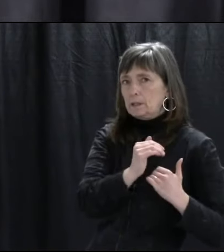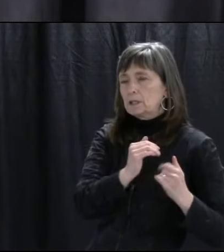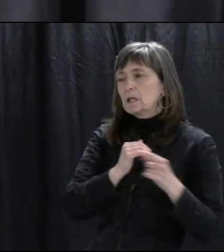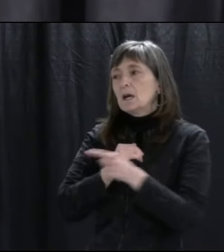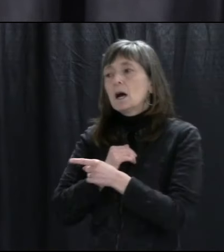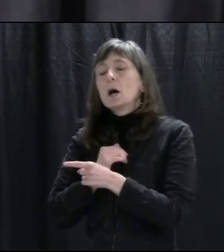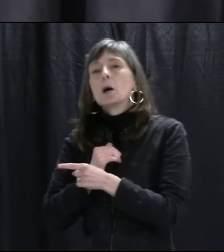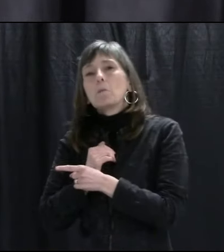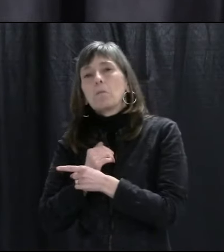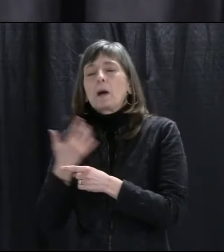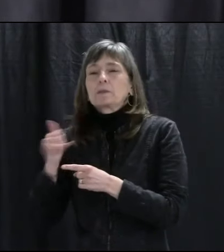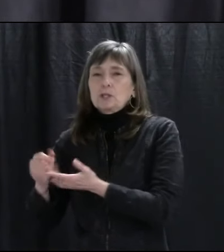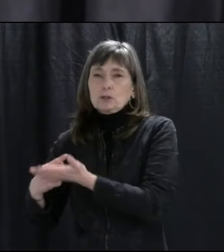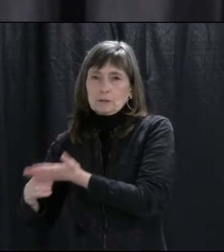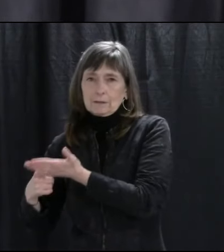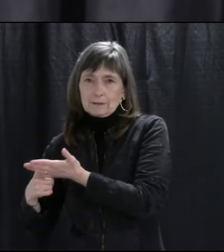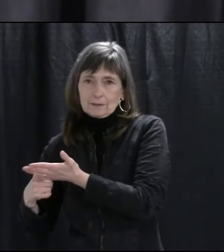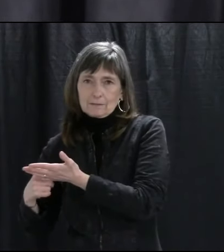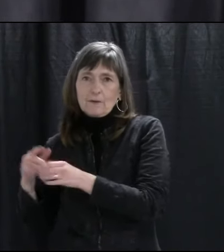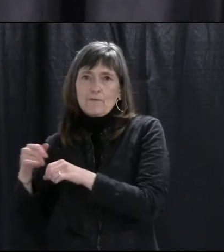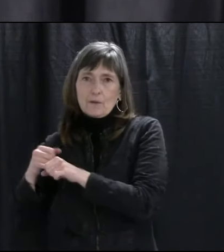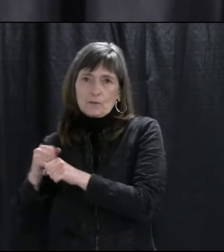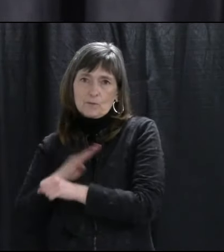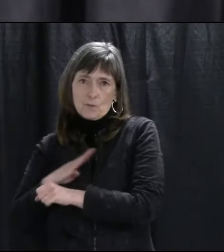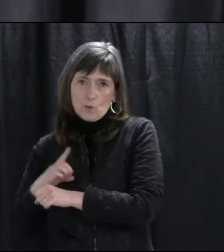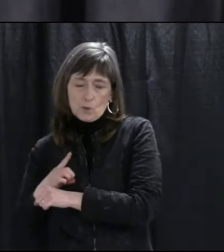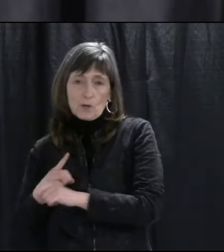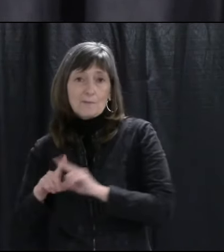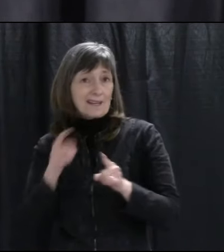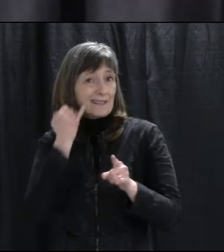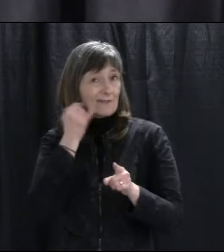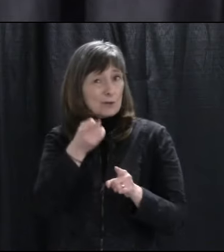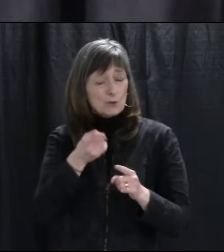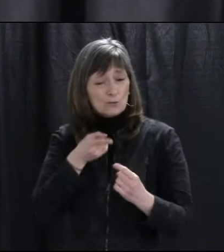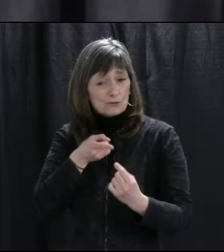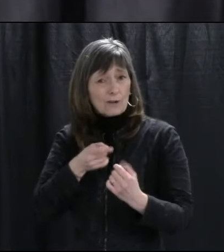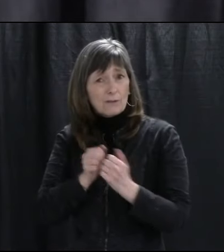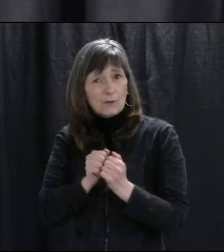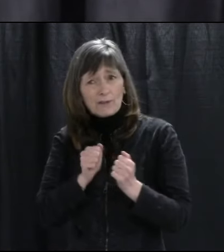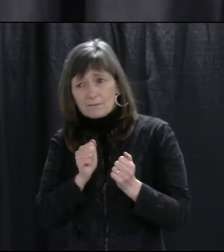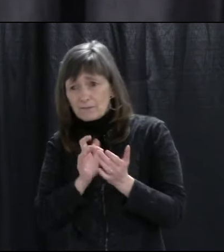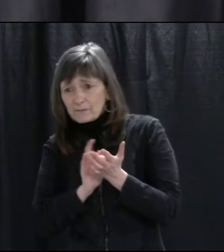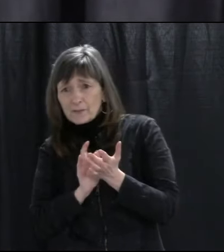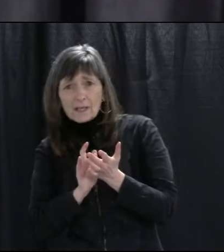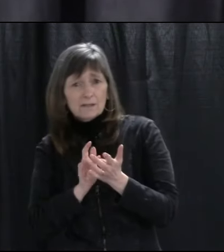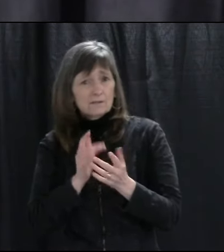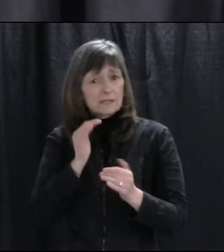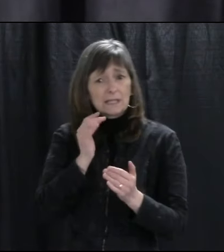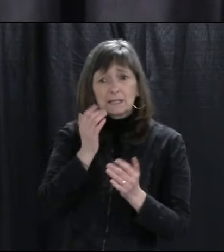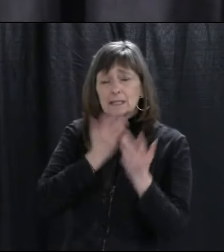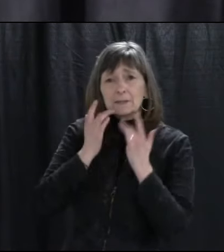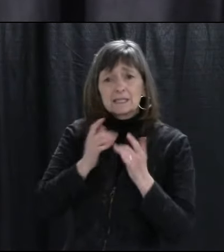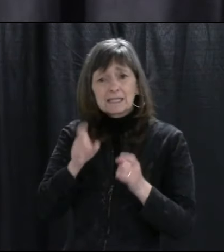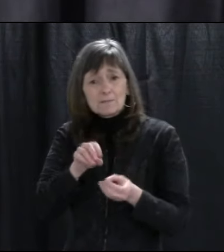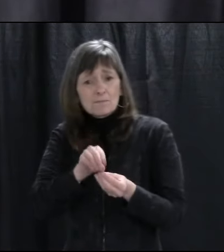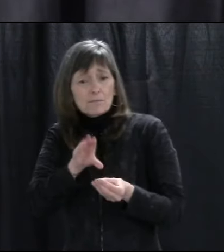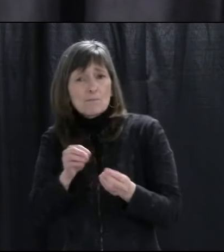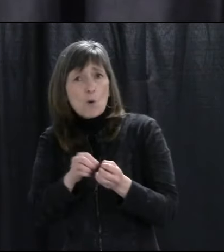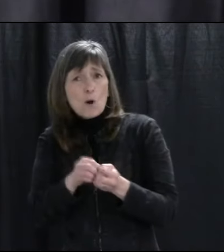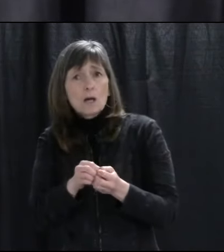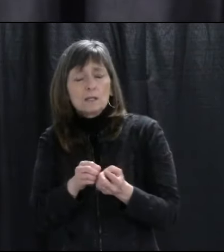their medication and supply to speak to their pharmacists. People should listen to their pharmacists. And quite frankly, if what I